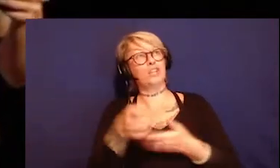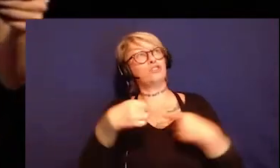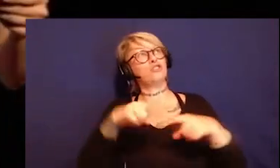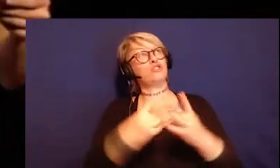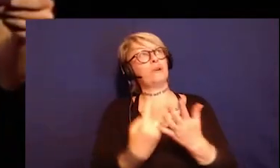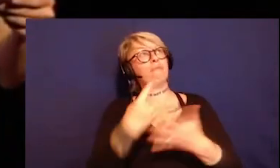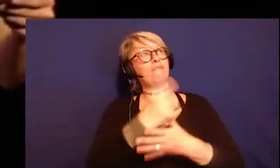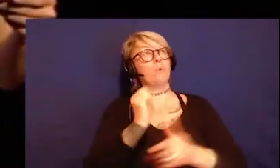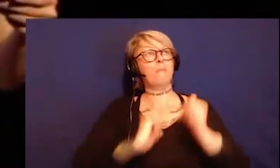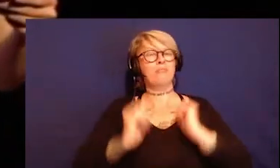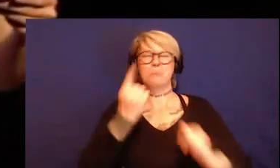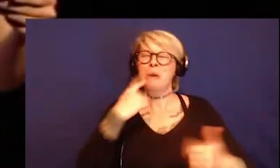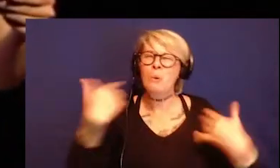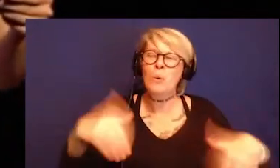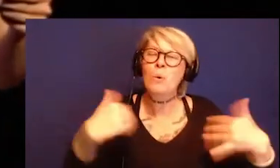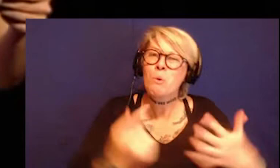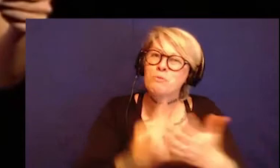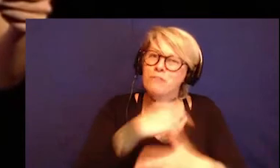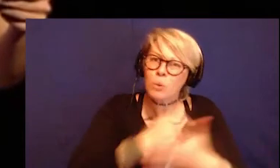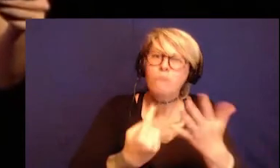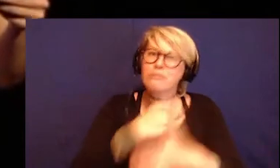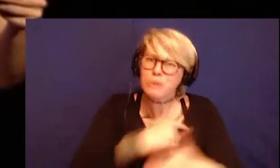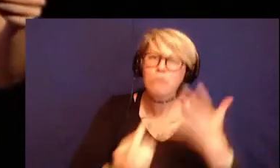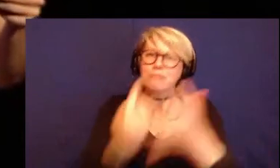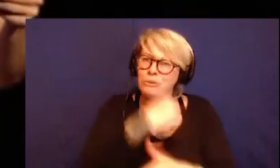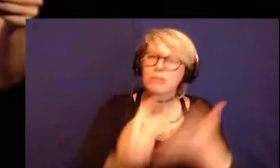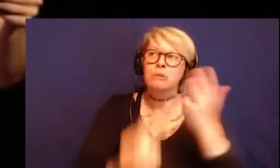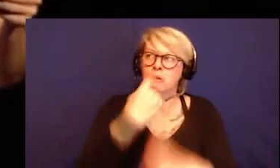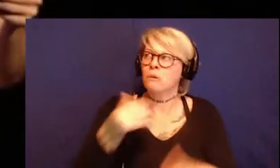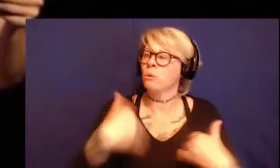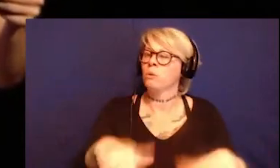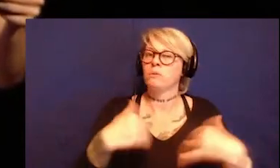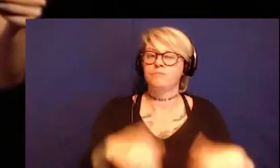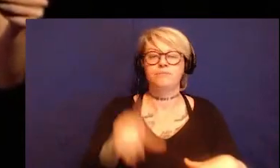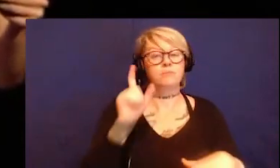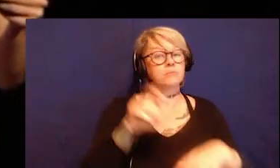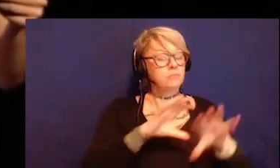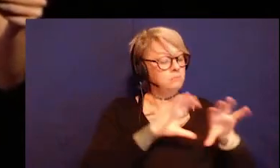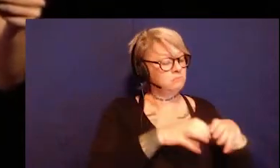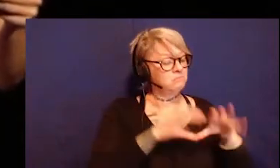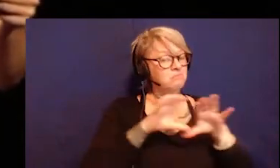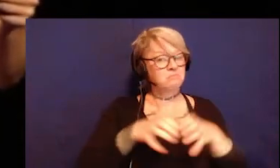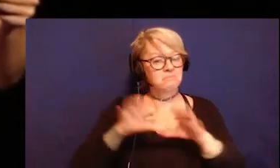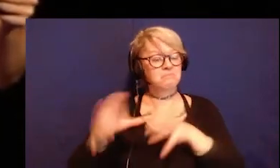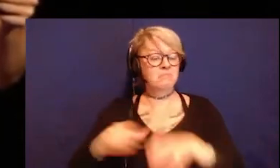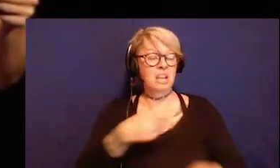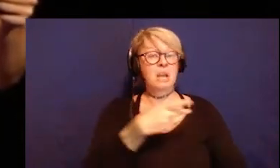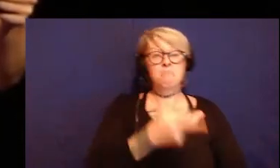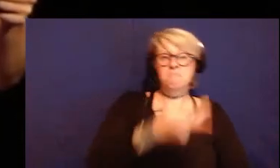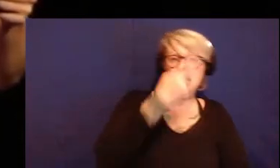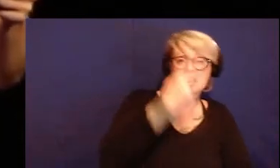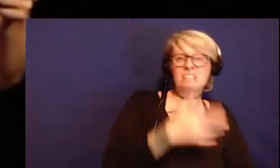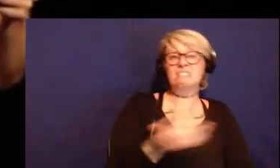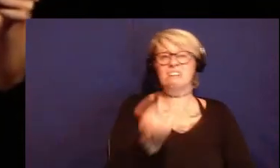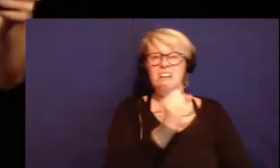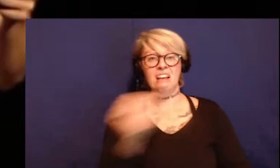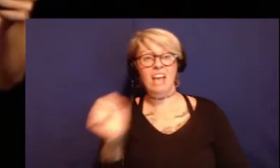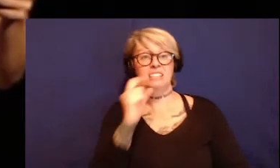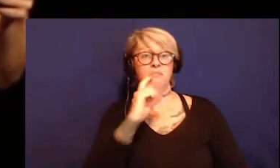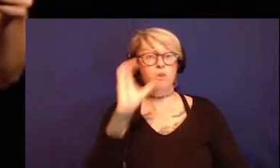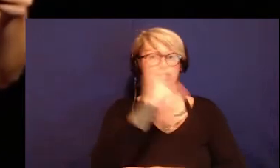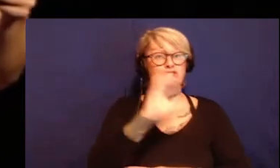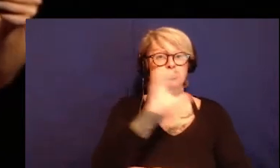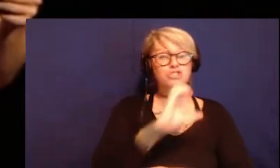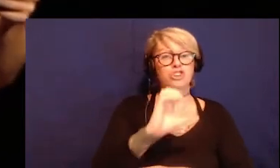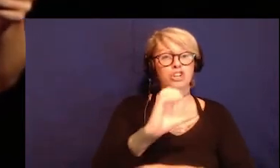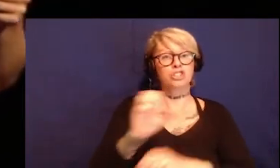there that many performance reviews? I have to categorize a lot of penises and asses for our search engine optimization, and yet I don't know where